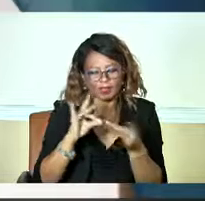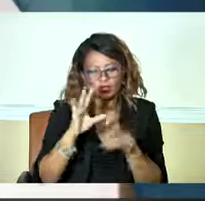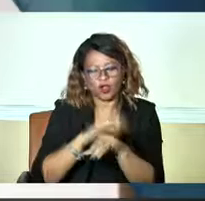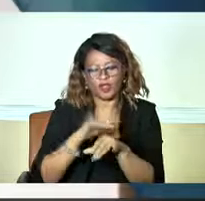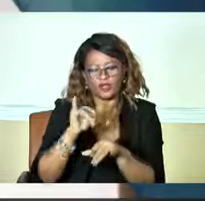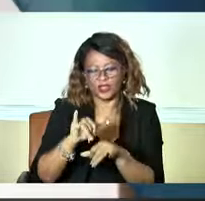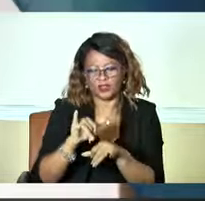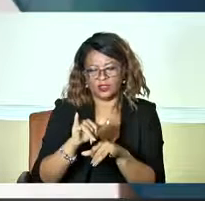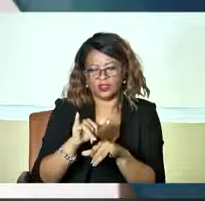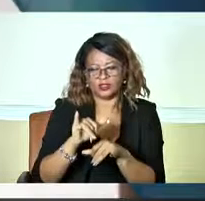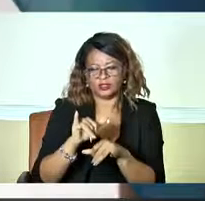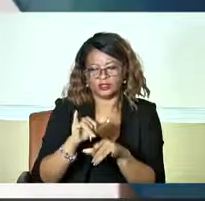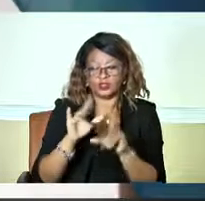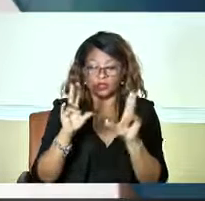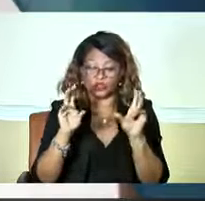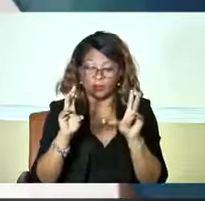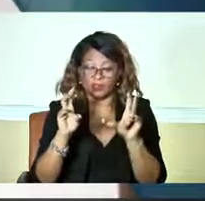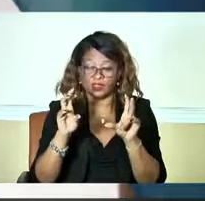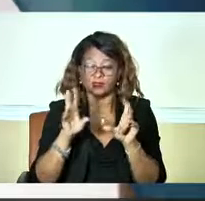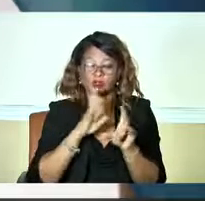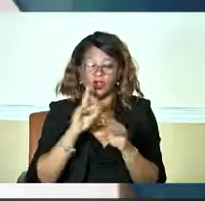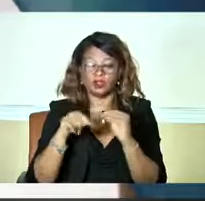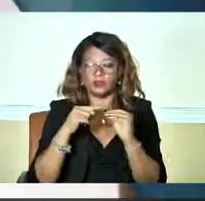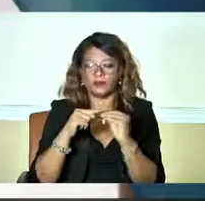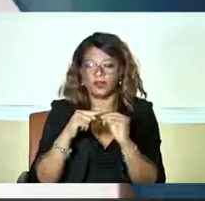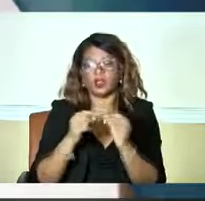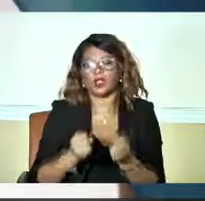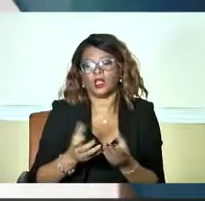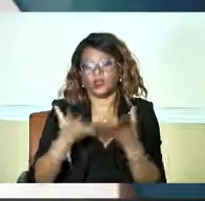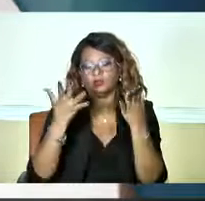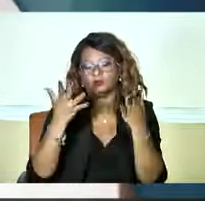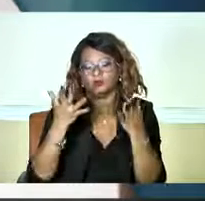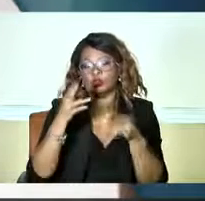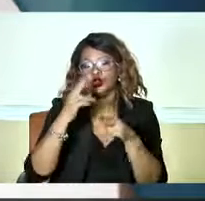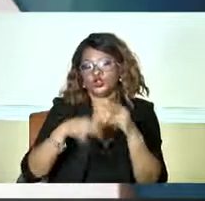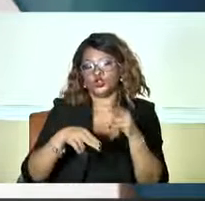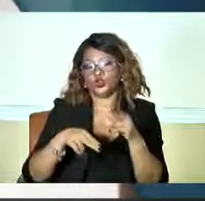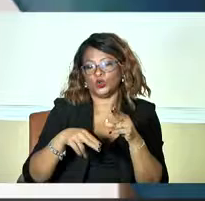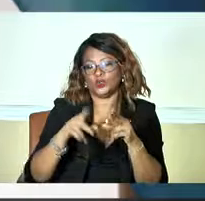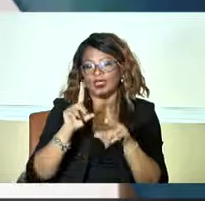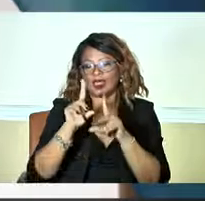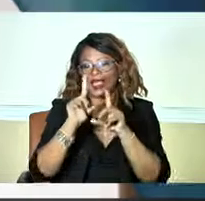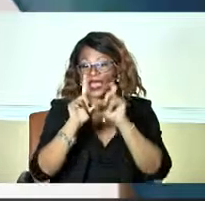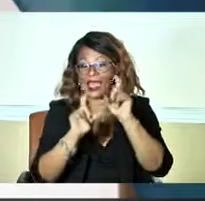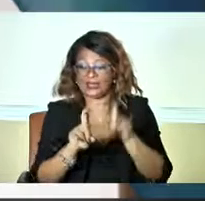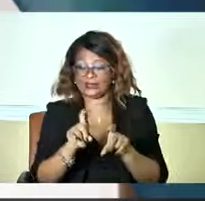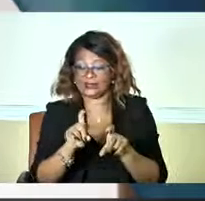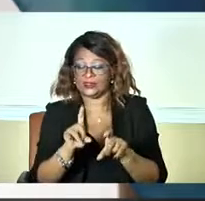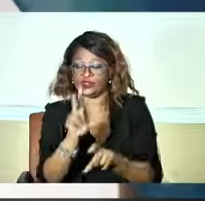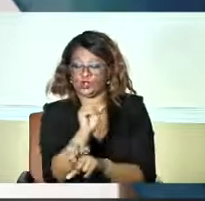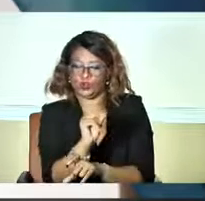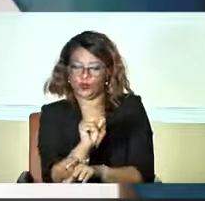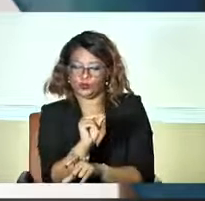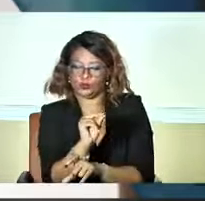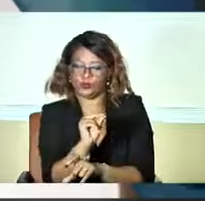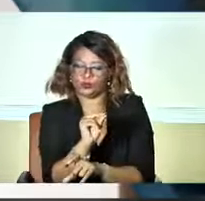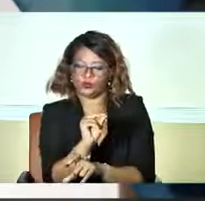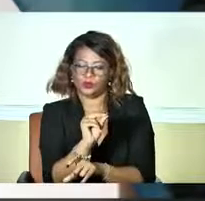this is a topic really that has been talked about a lot. Short answer is no. The short answer is